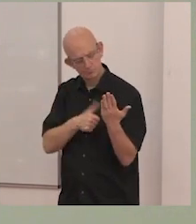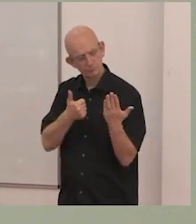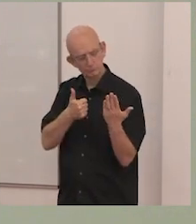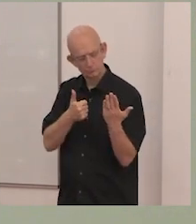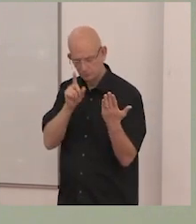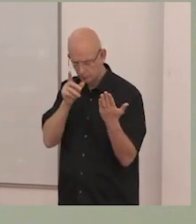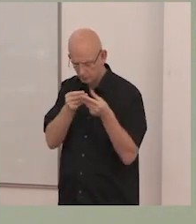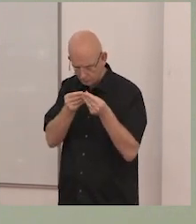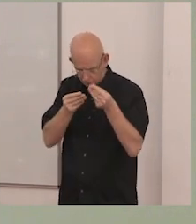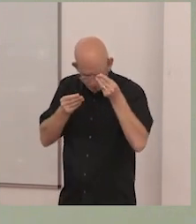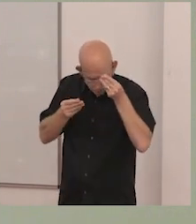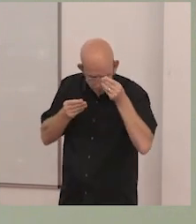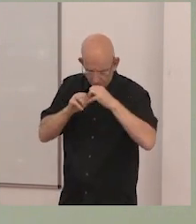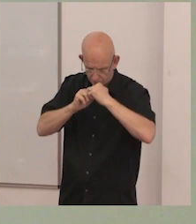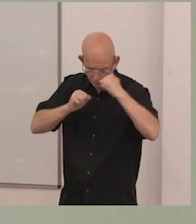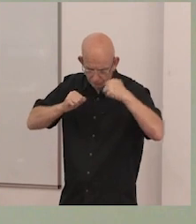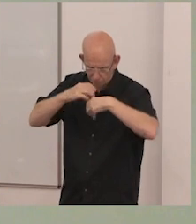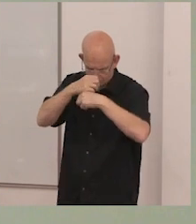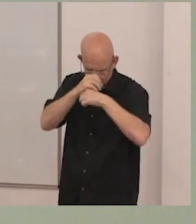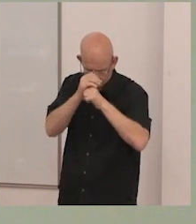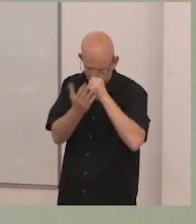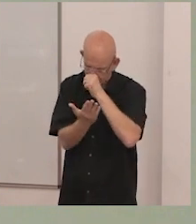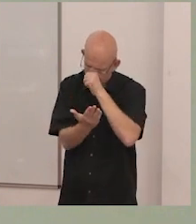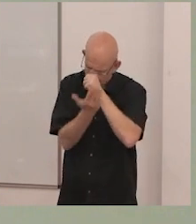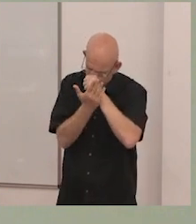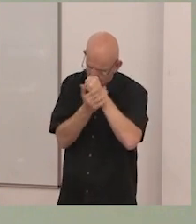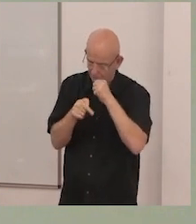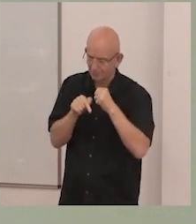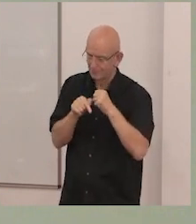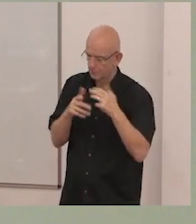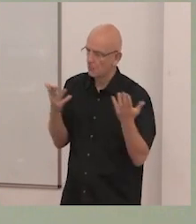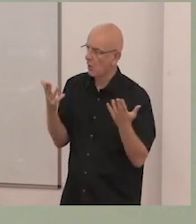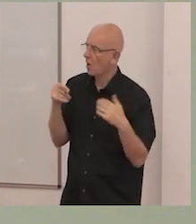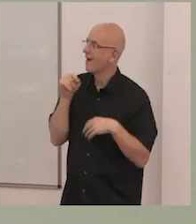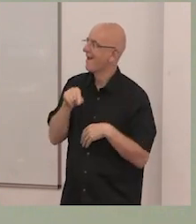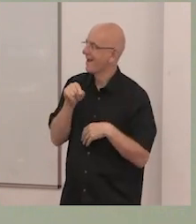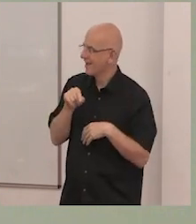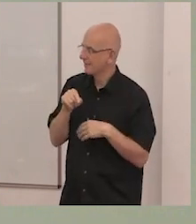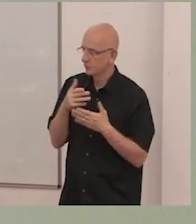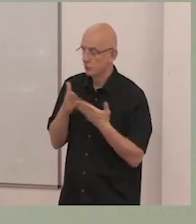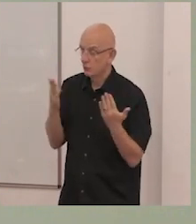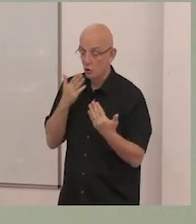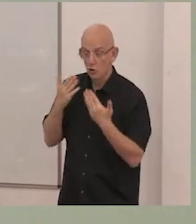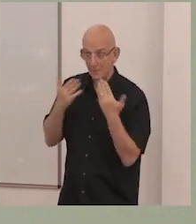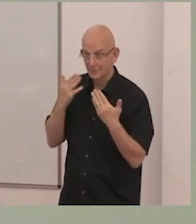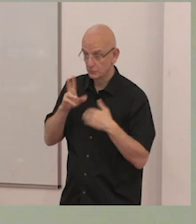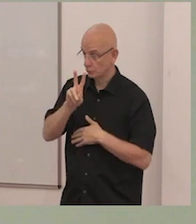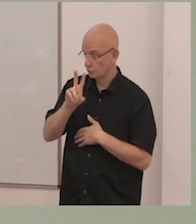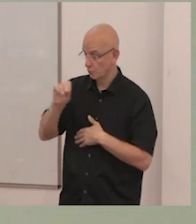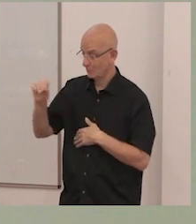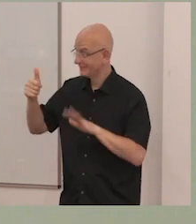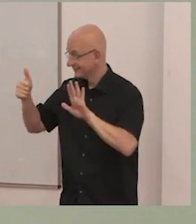general comment from 2006 from CRC committee, and you read a classical thing